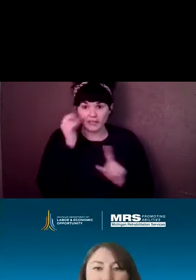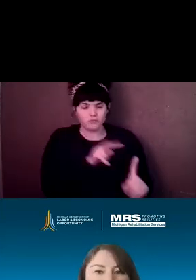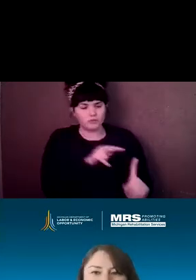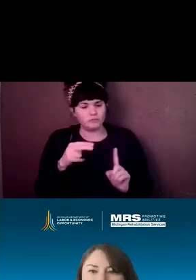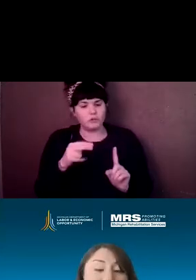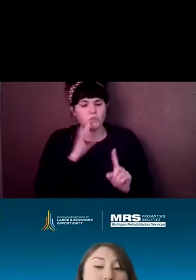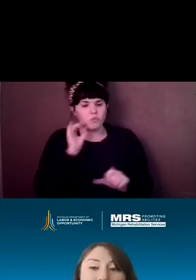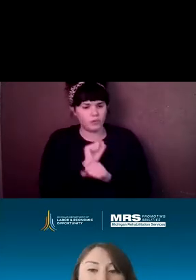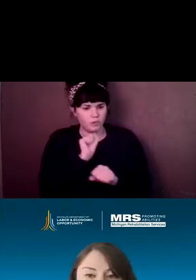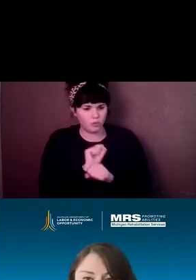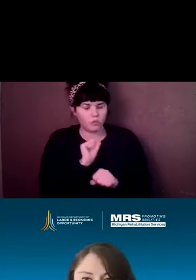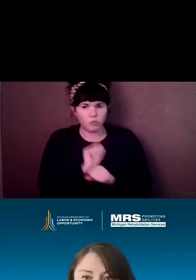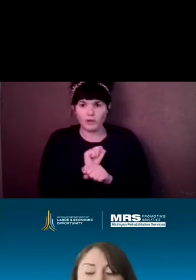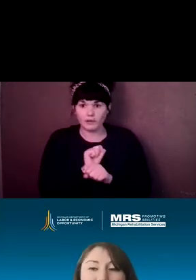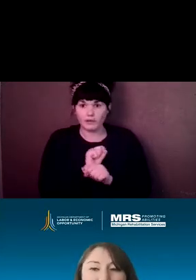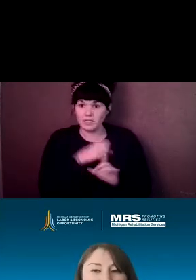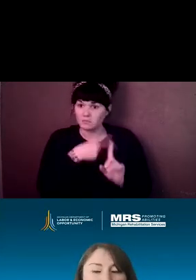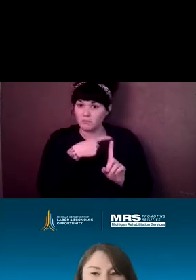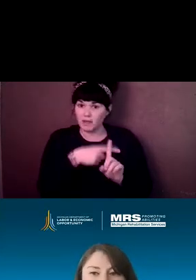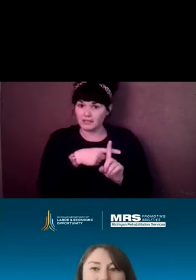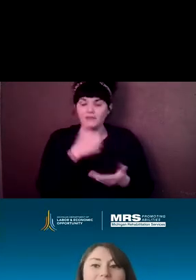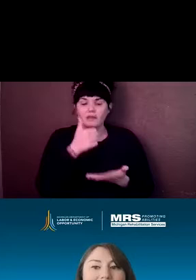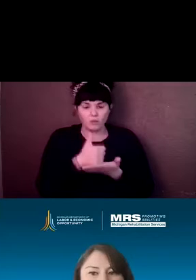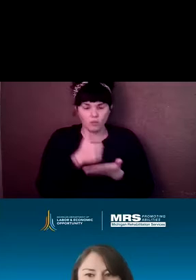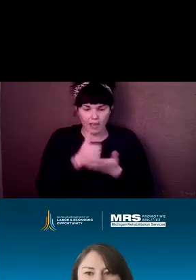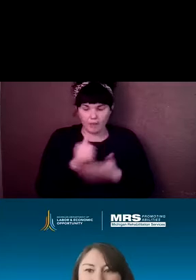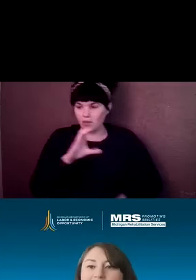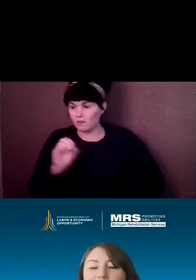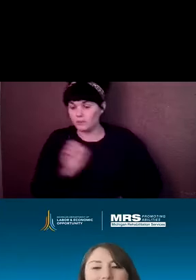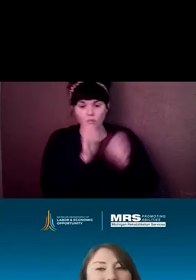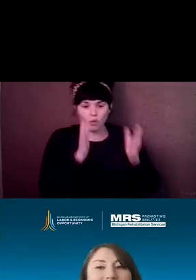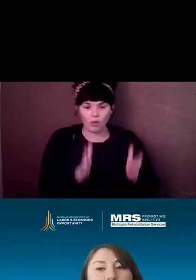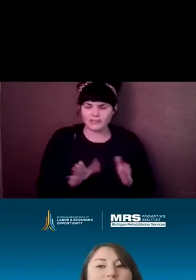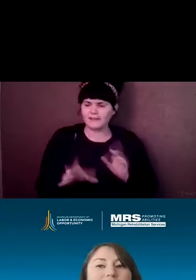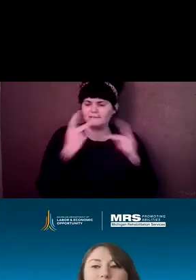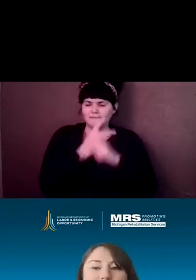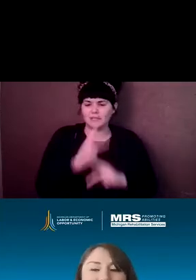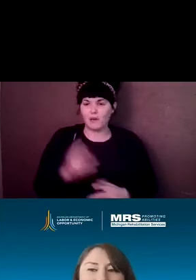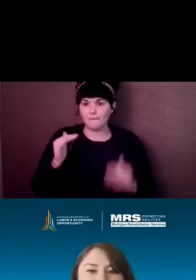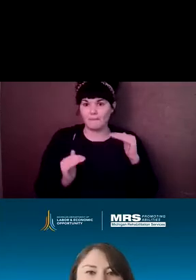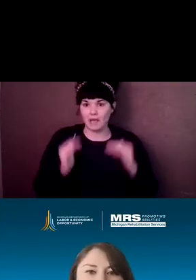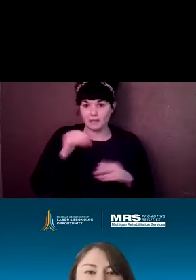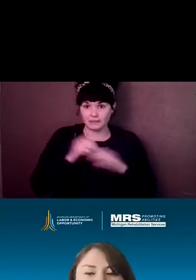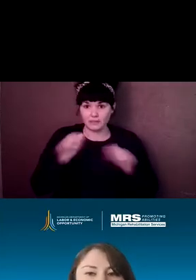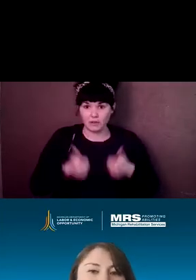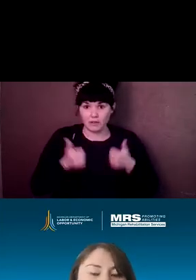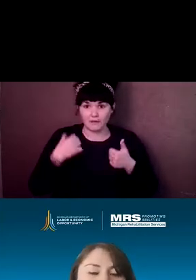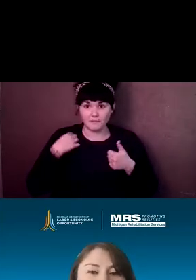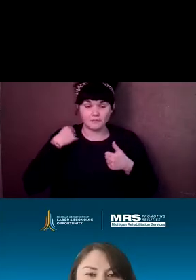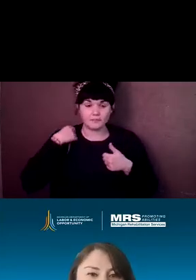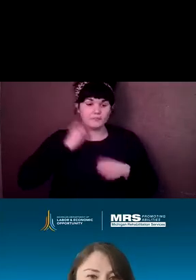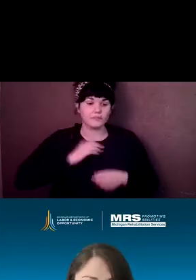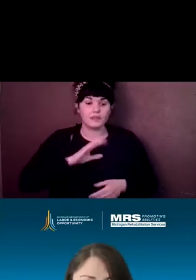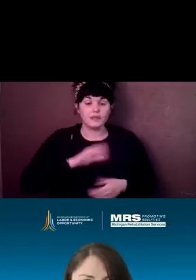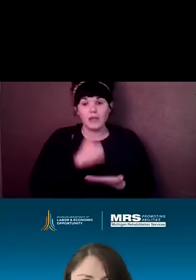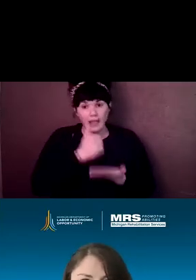and employees find a good balance to their work and life by helping them set the setting that helps them